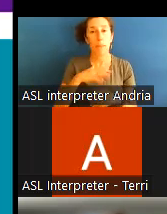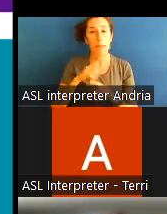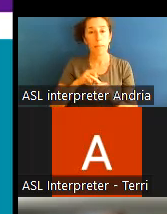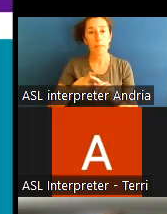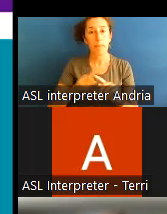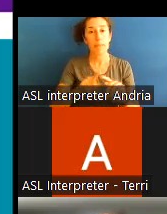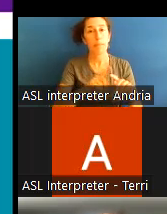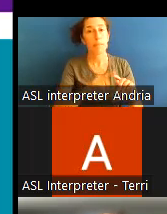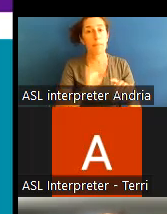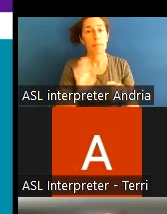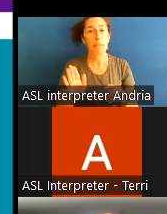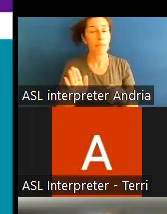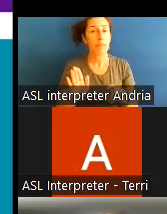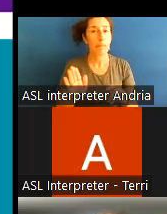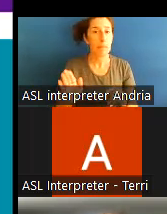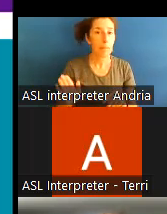from you?